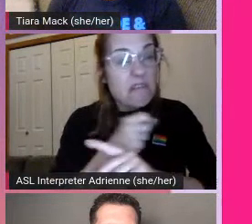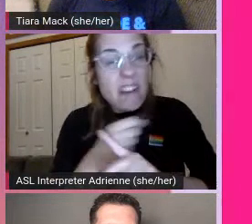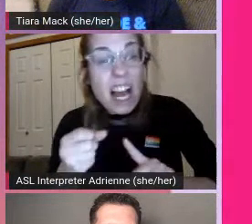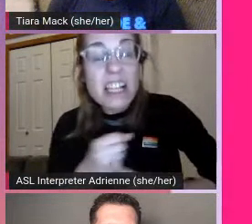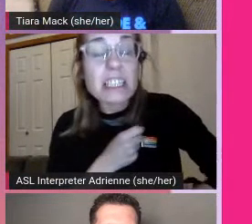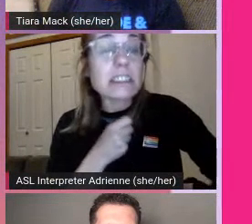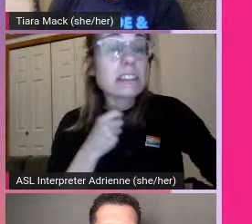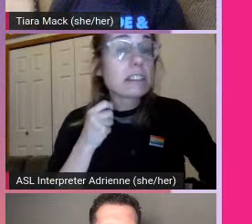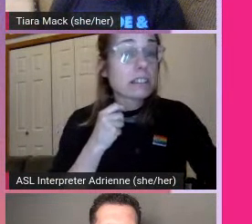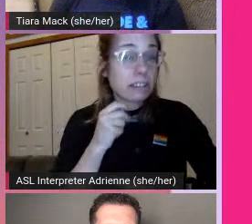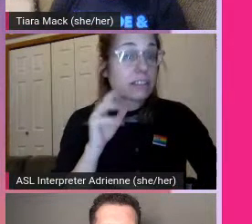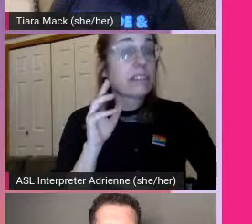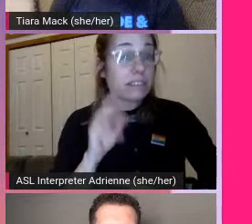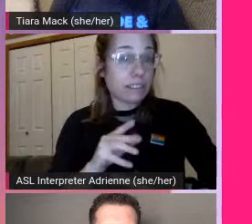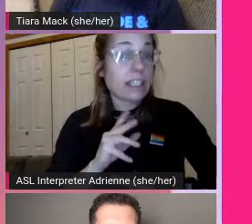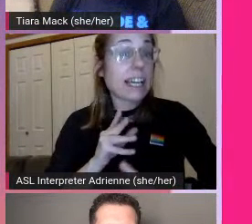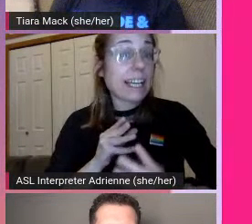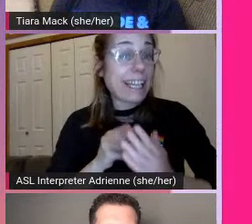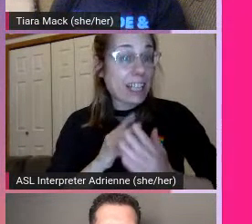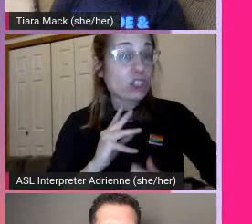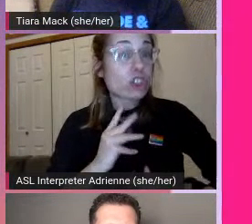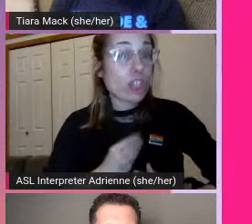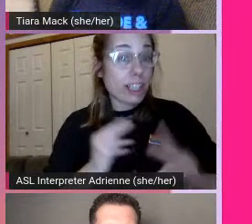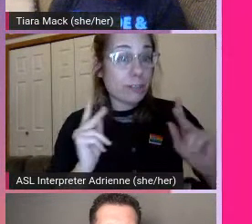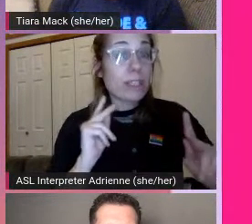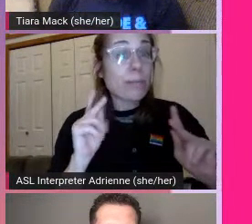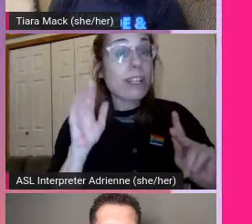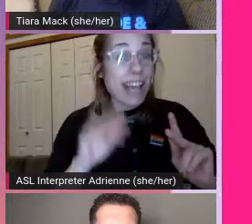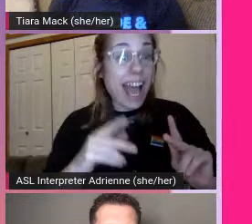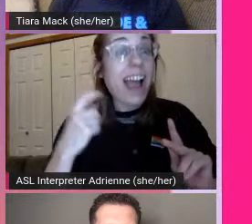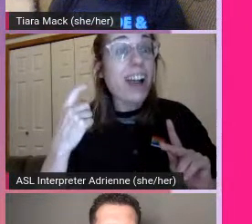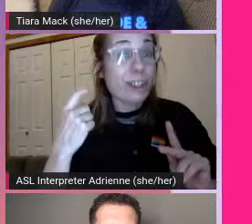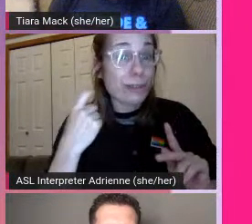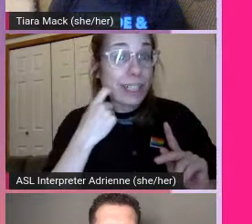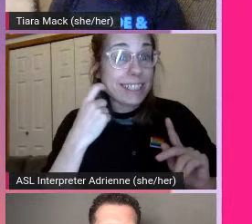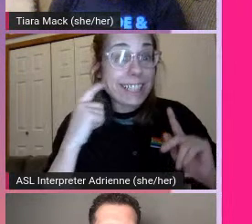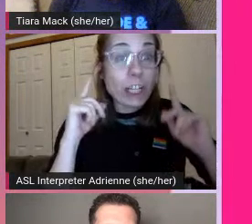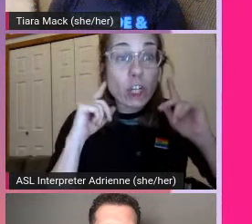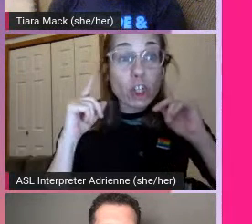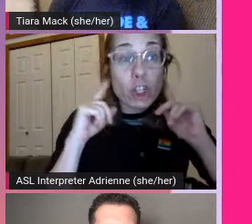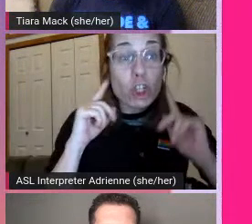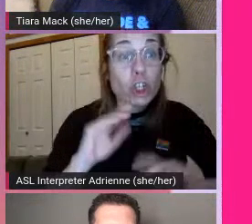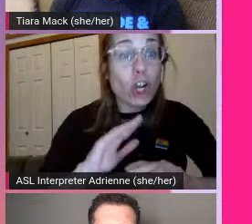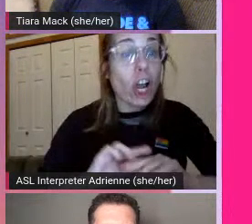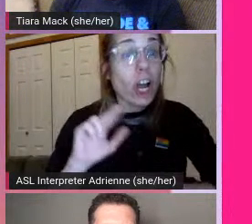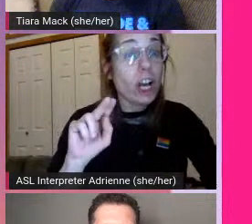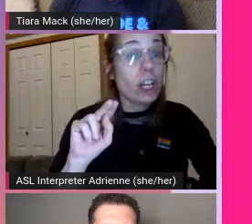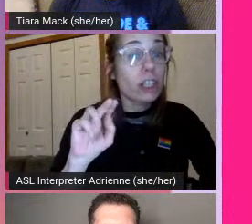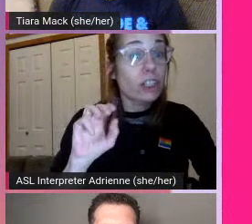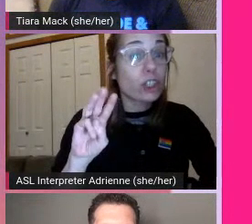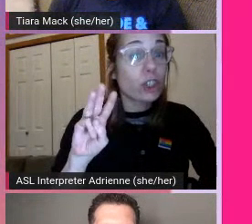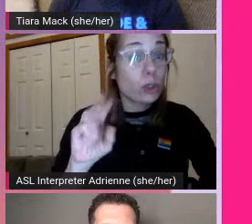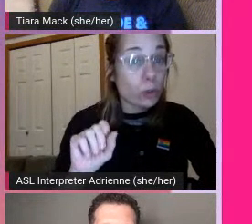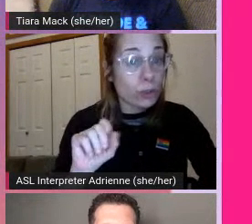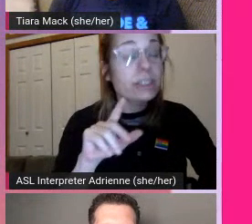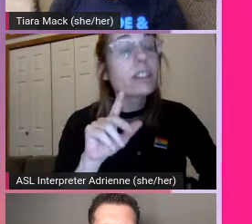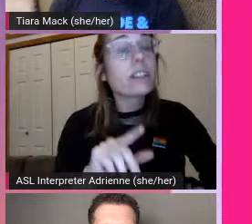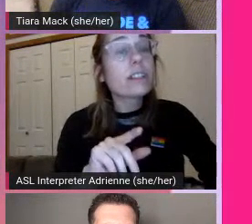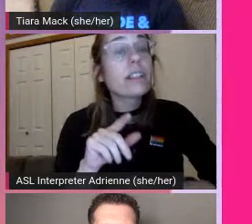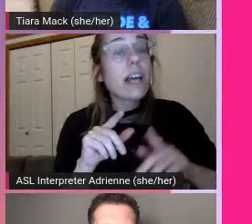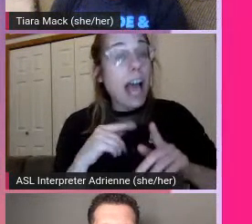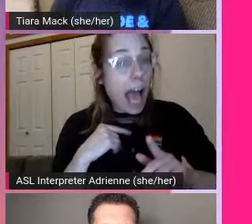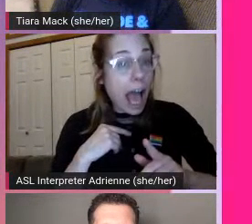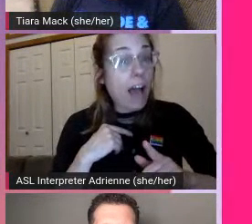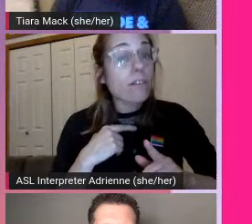couple of anti-trans laws specifically around trans athletes or young athletes in high